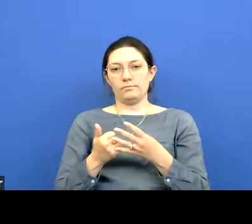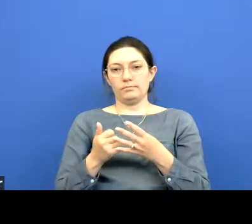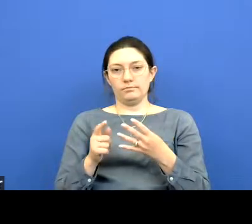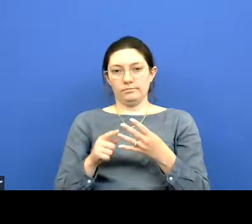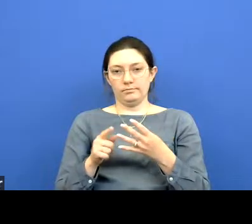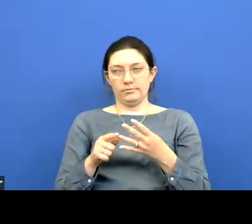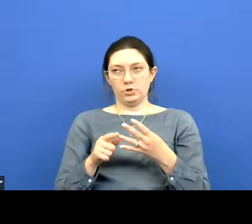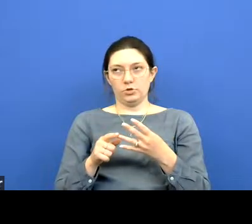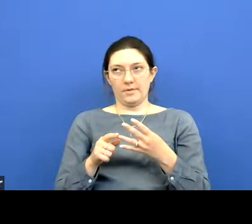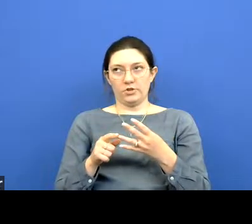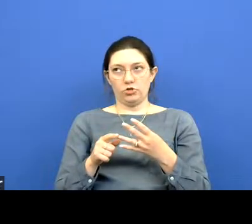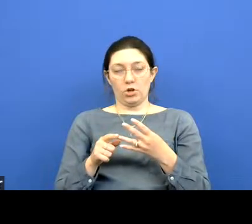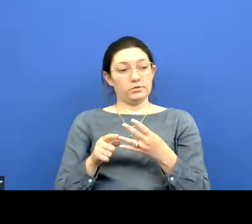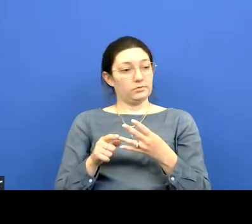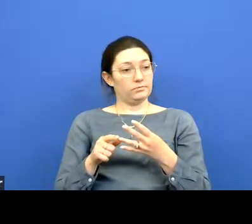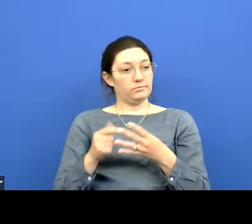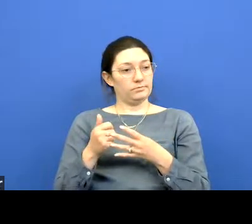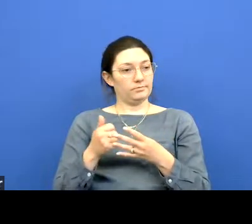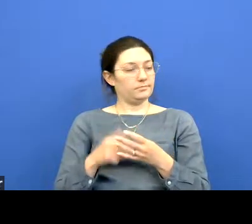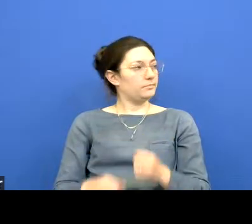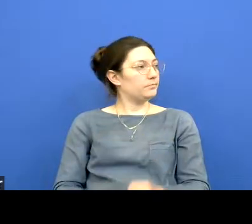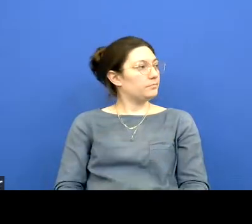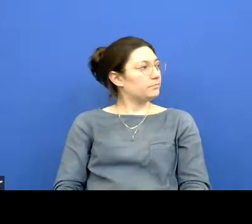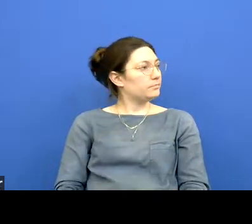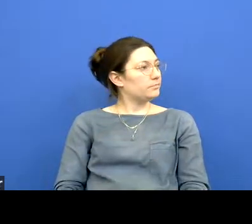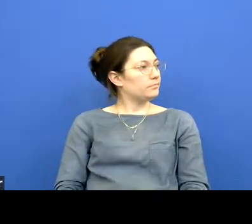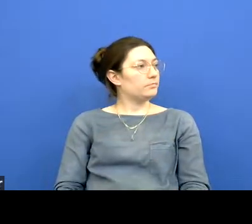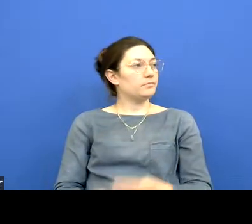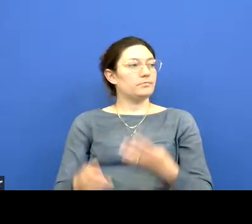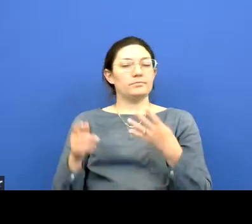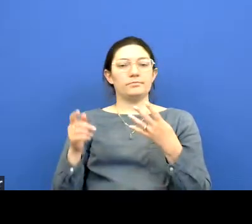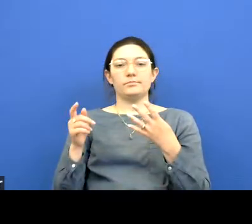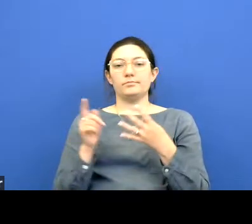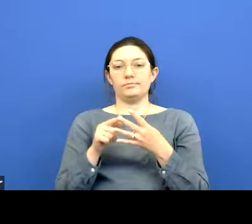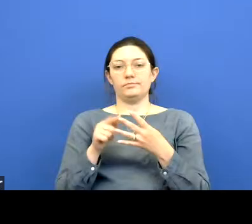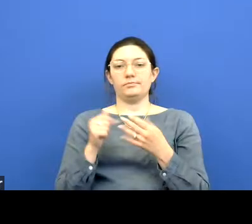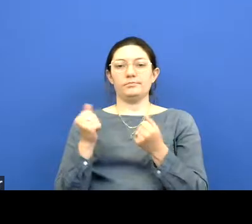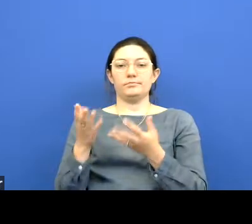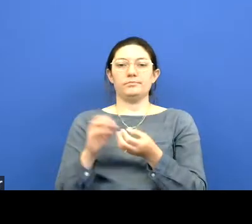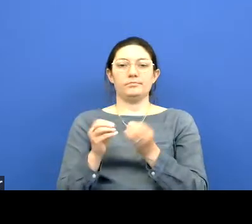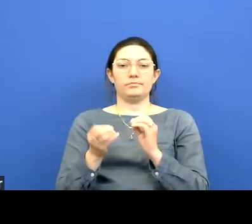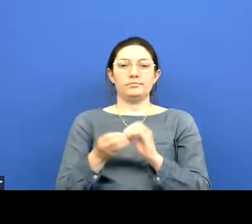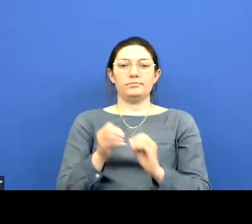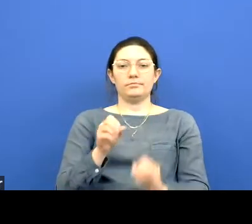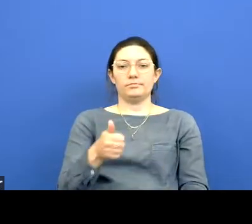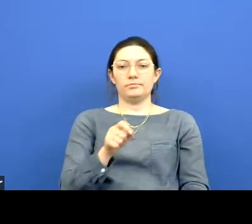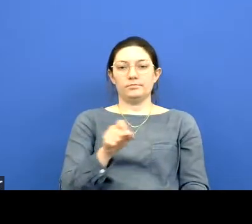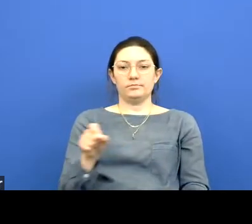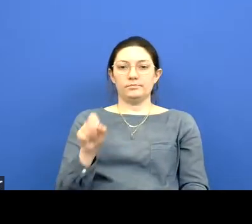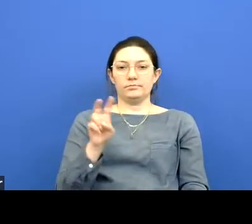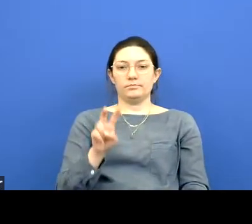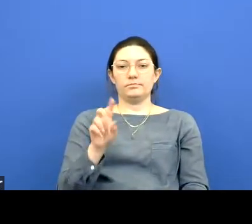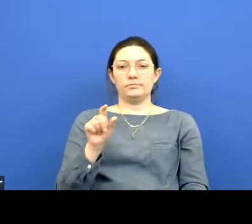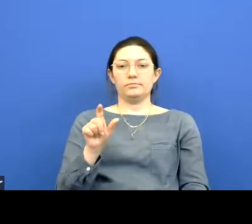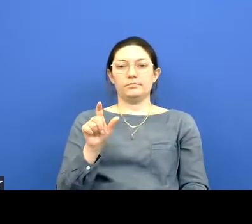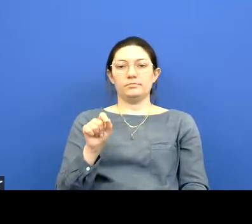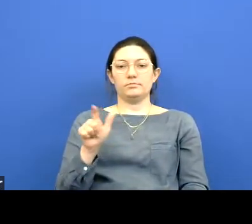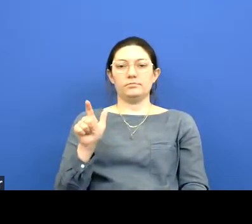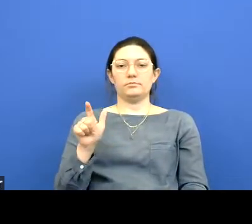Aye. Supervisor Schultz. Aye. Mr. Supervisor and fellow board members, I have resolution number